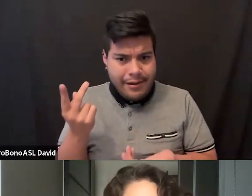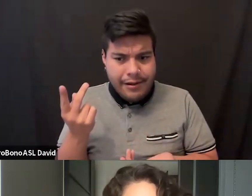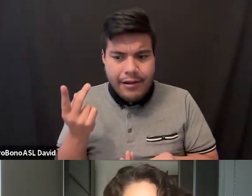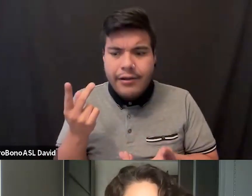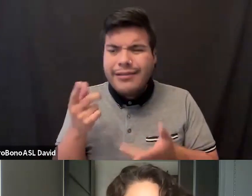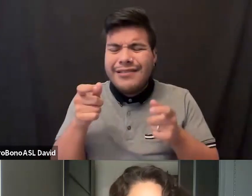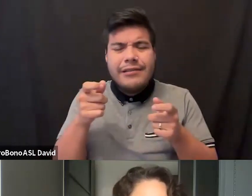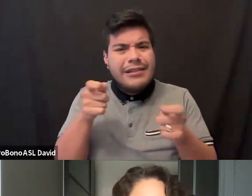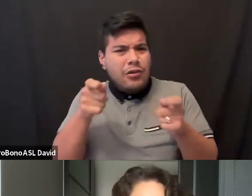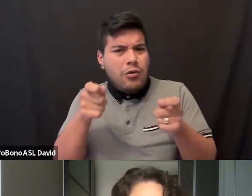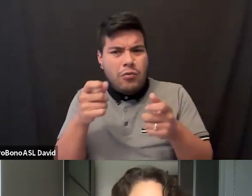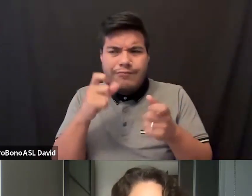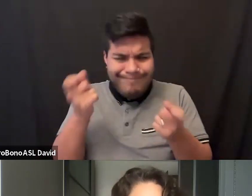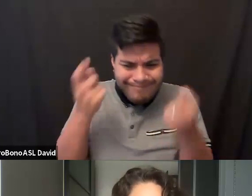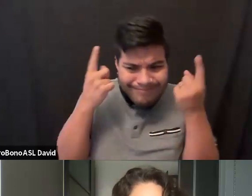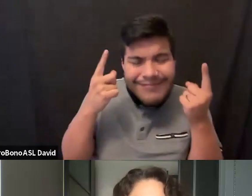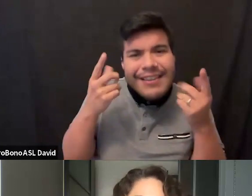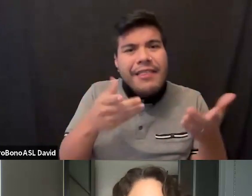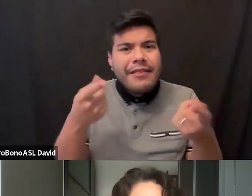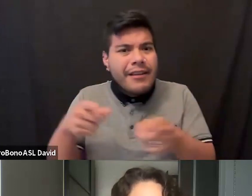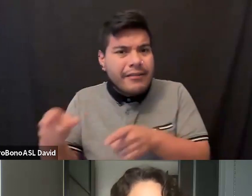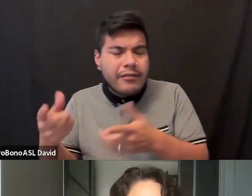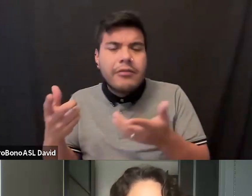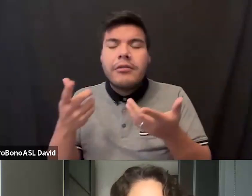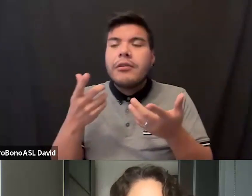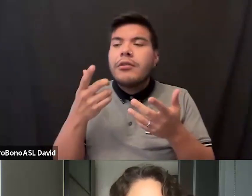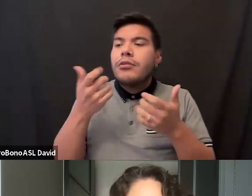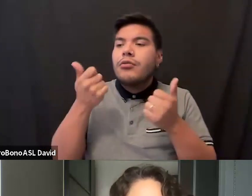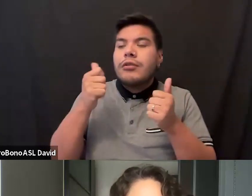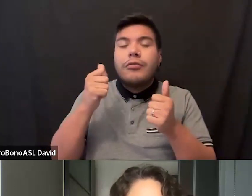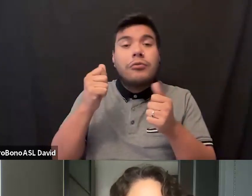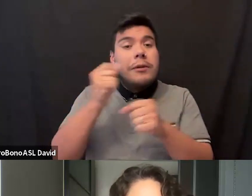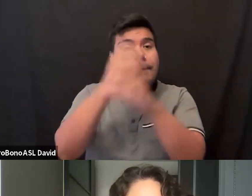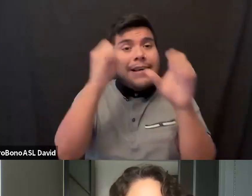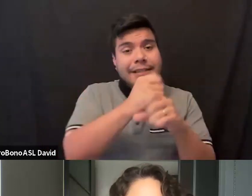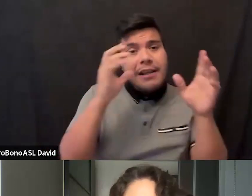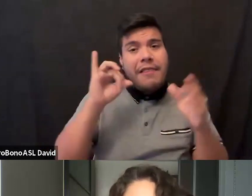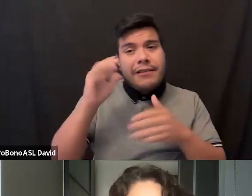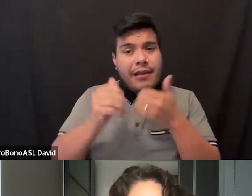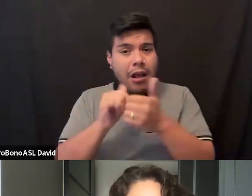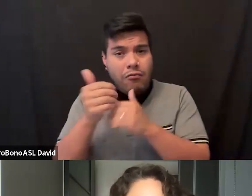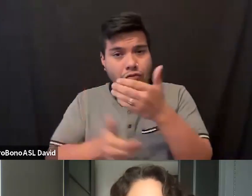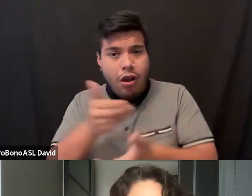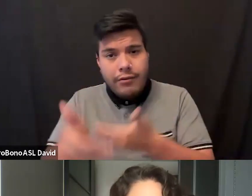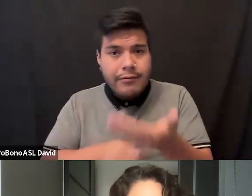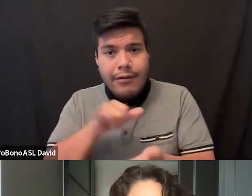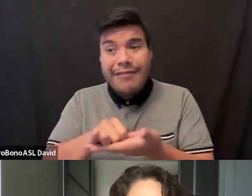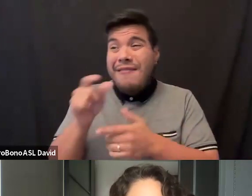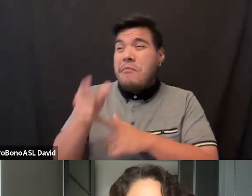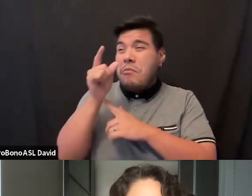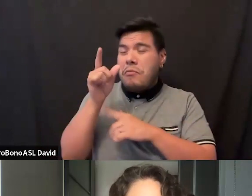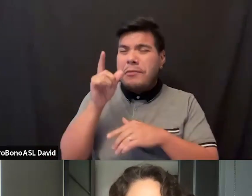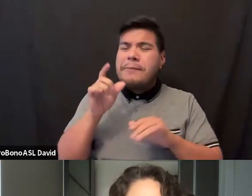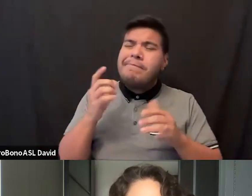cannot understand is making images to be able to process that. And that was the moment that we were like, let's see what we'll